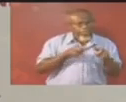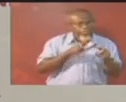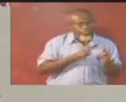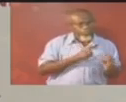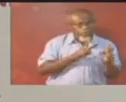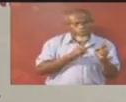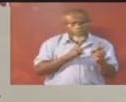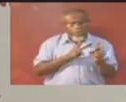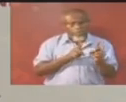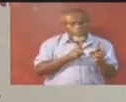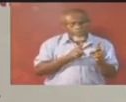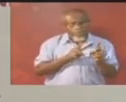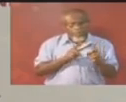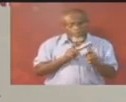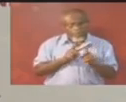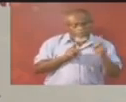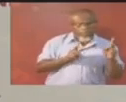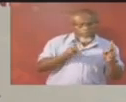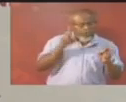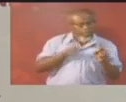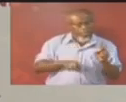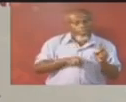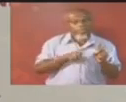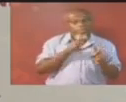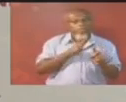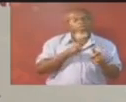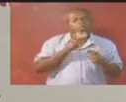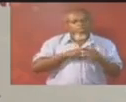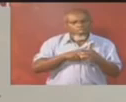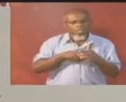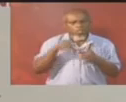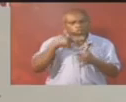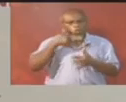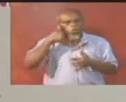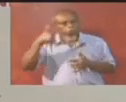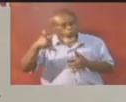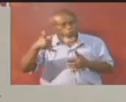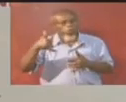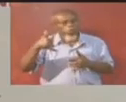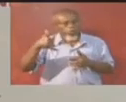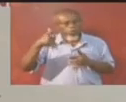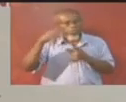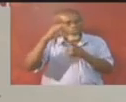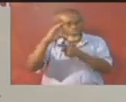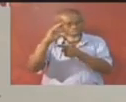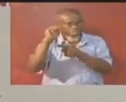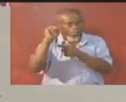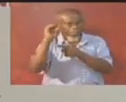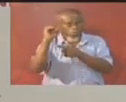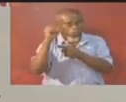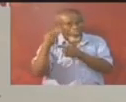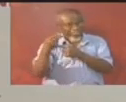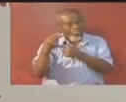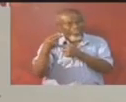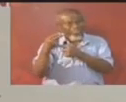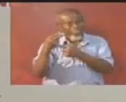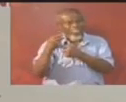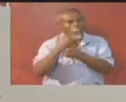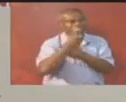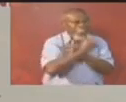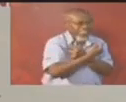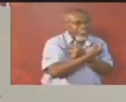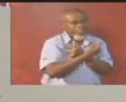and the situation to your county medical officer of health will then provide additional support in terms of whether on a